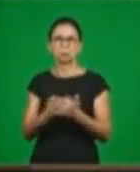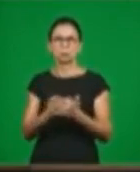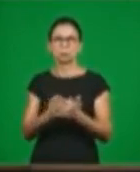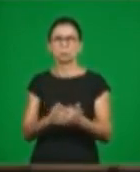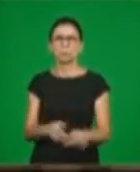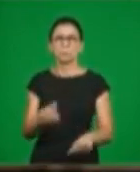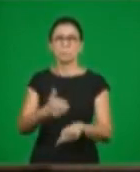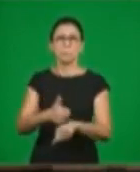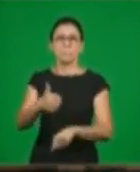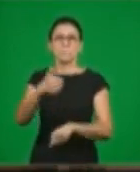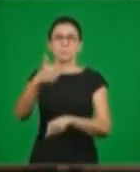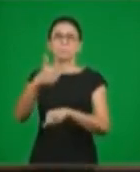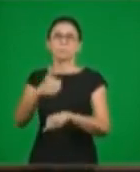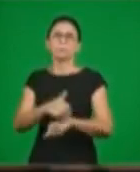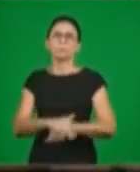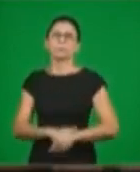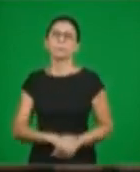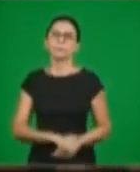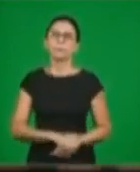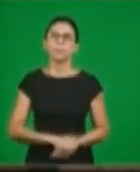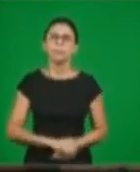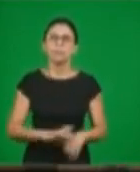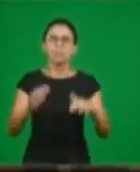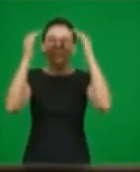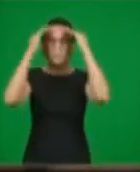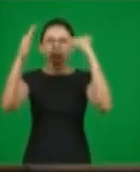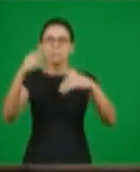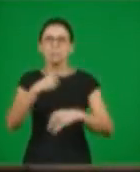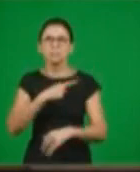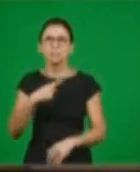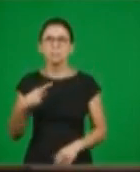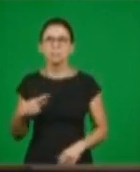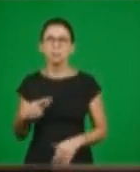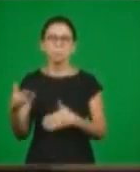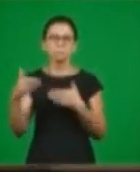obey. Oh, there you go, he went to the world.